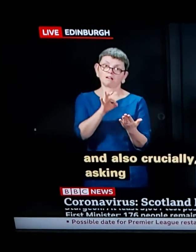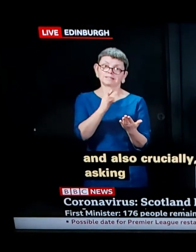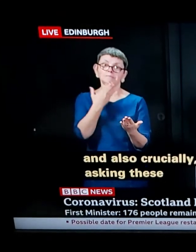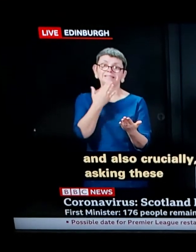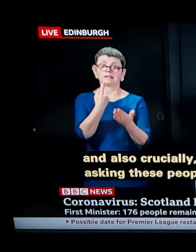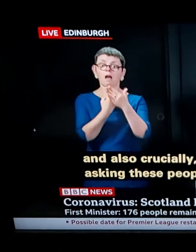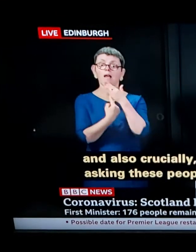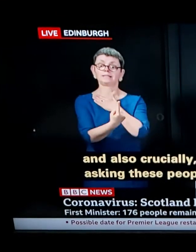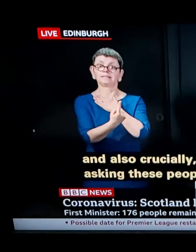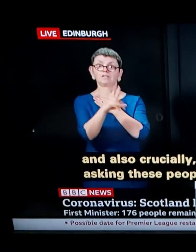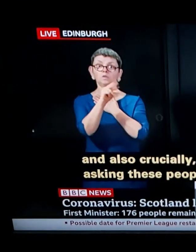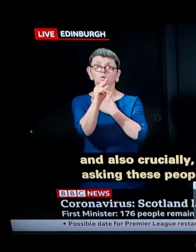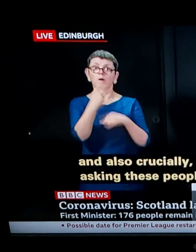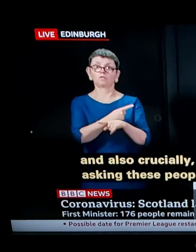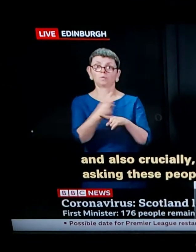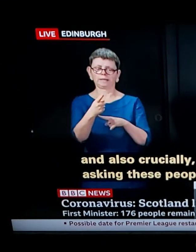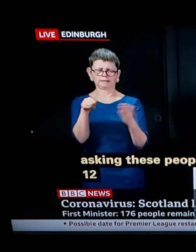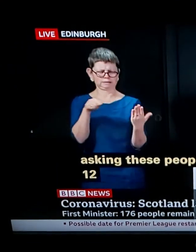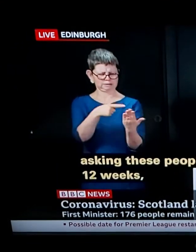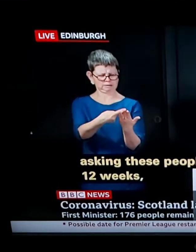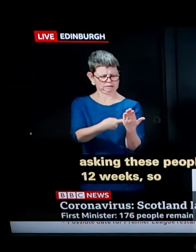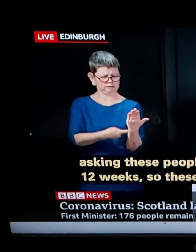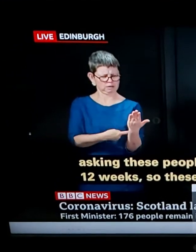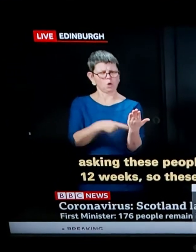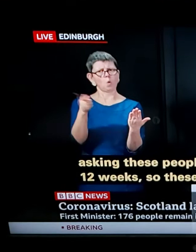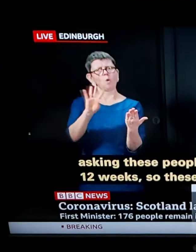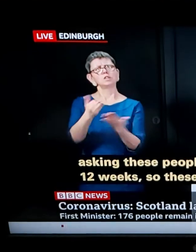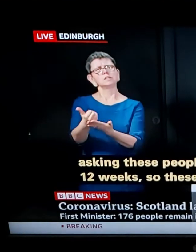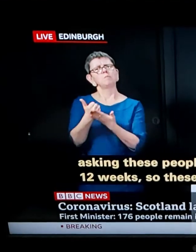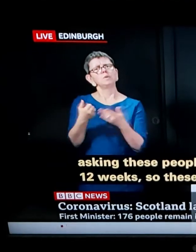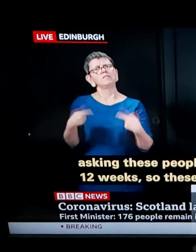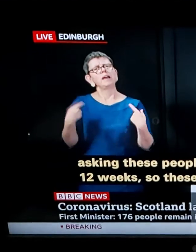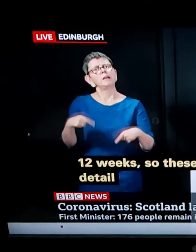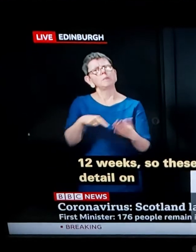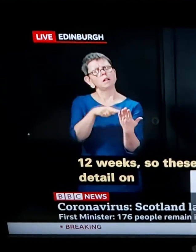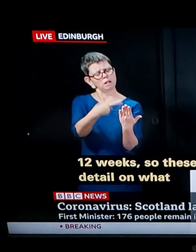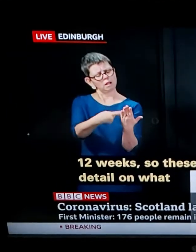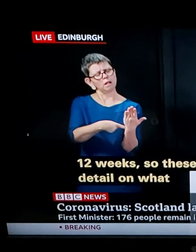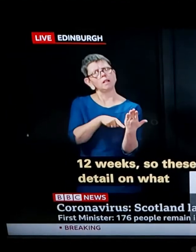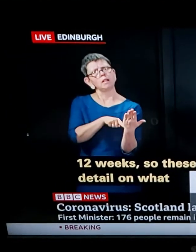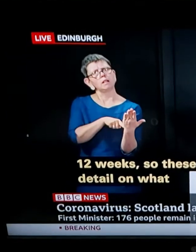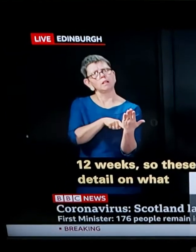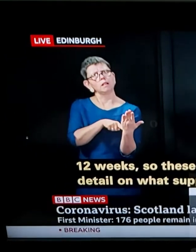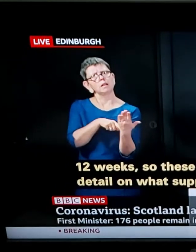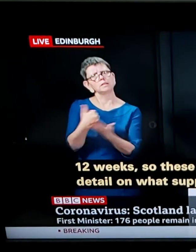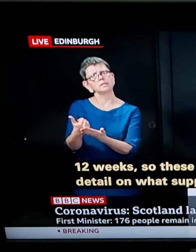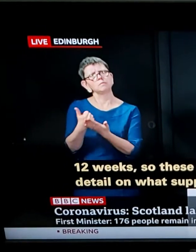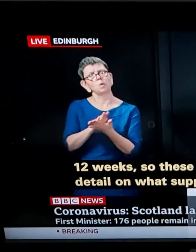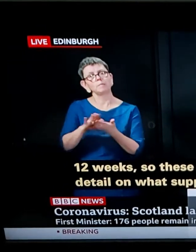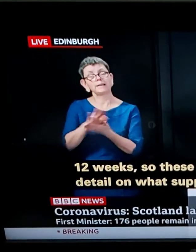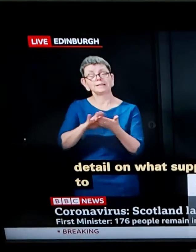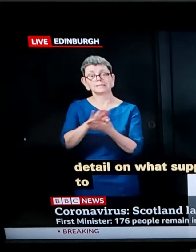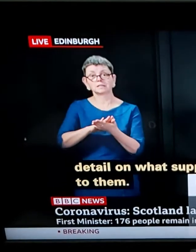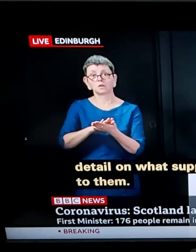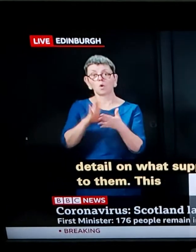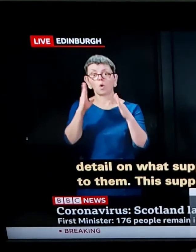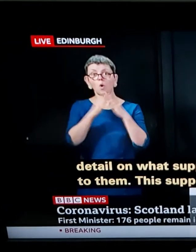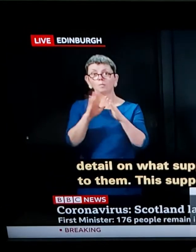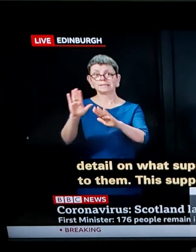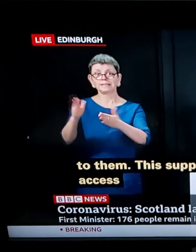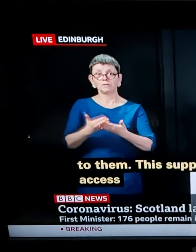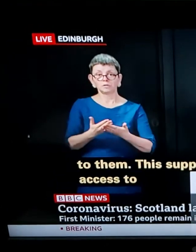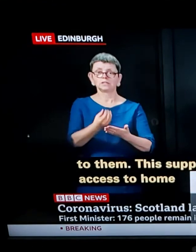period, so these letters provide detail on what support is available to them. This support includes access to home deliveries of essential food